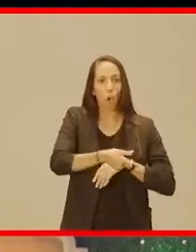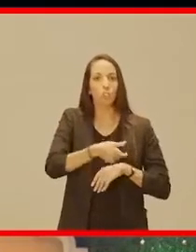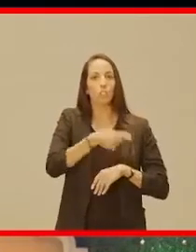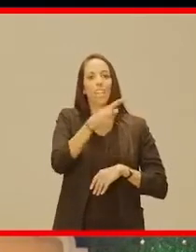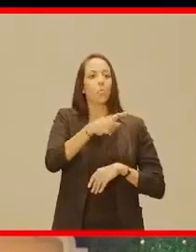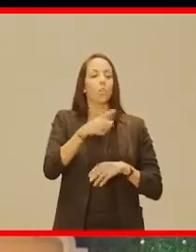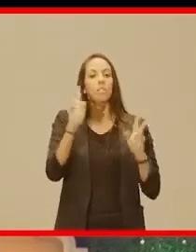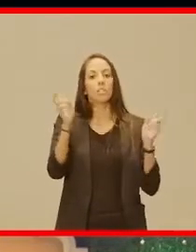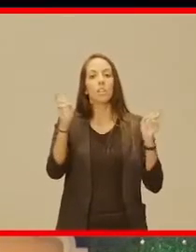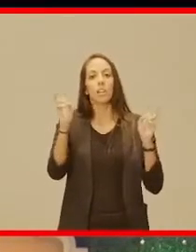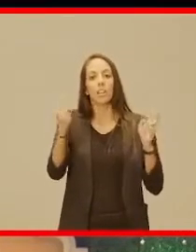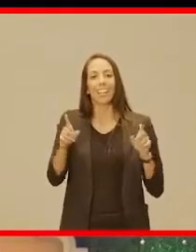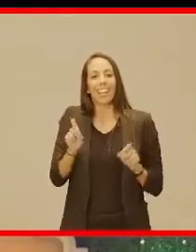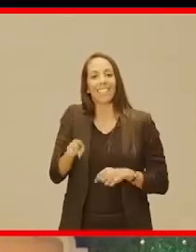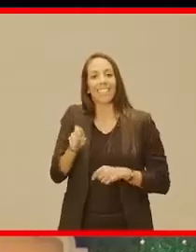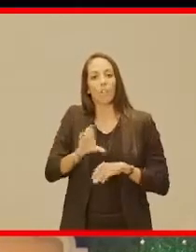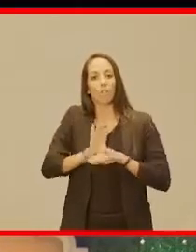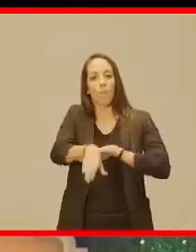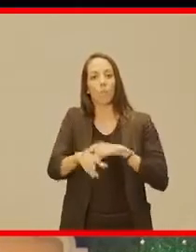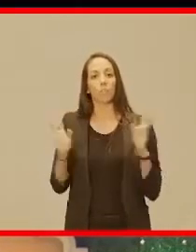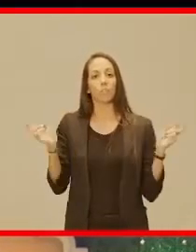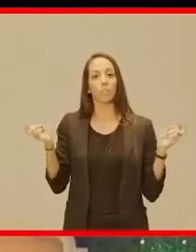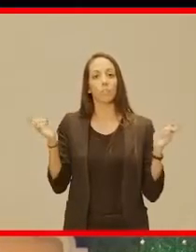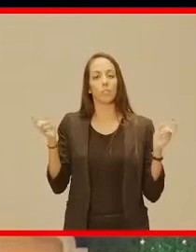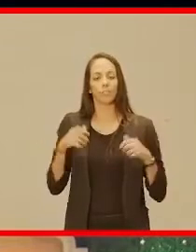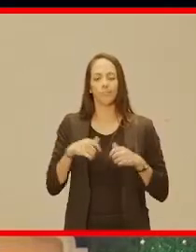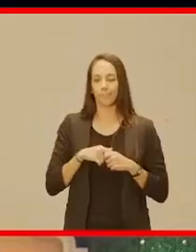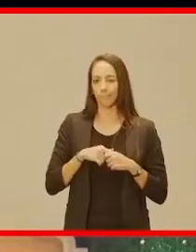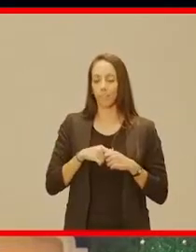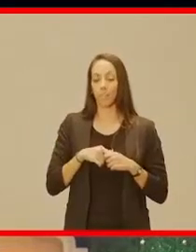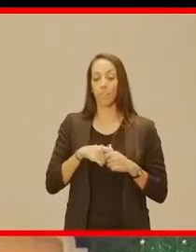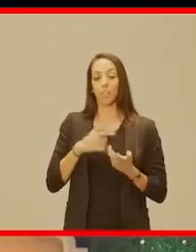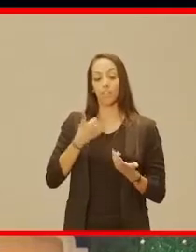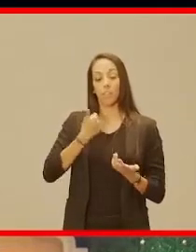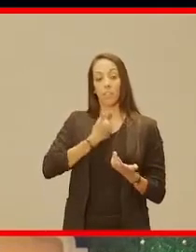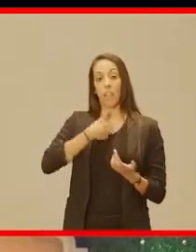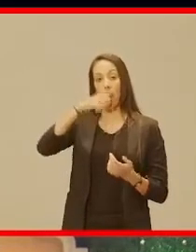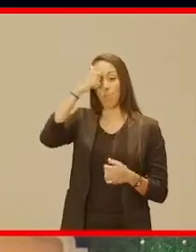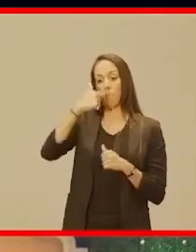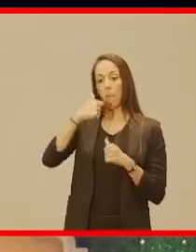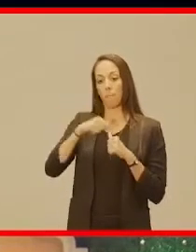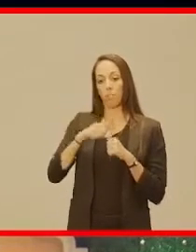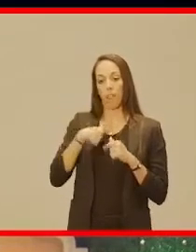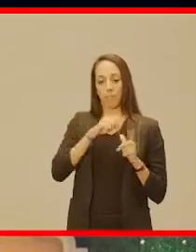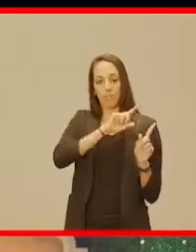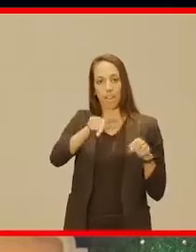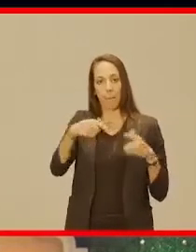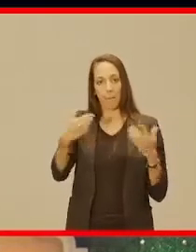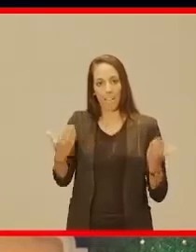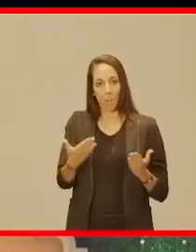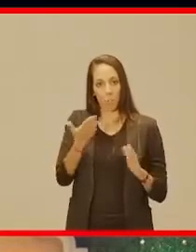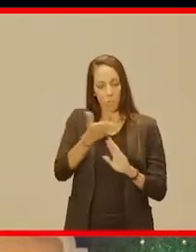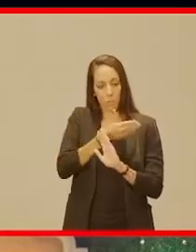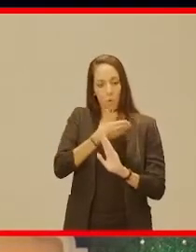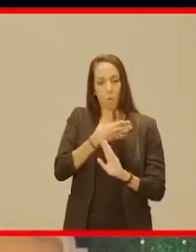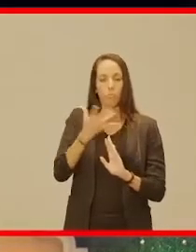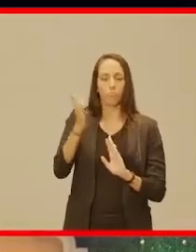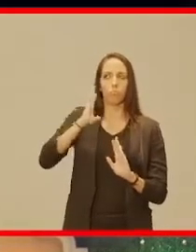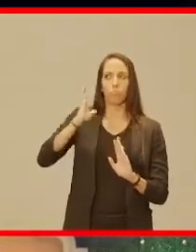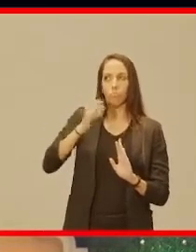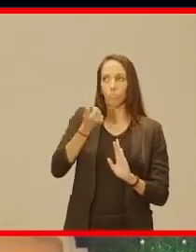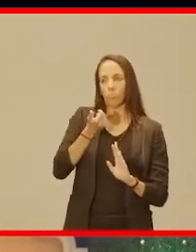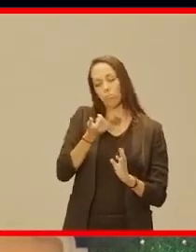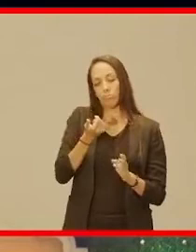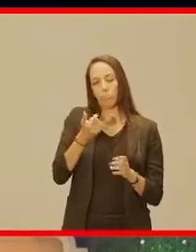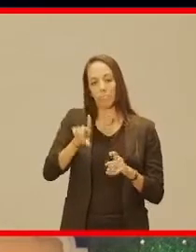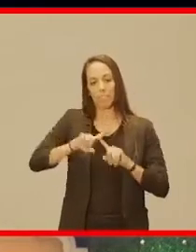force. So I remember that I went to a session here at Cafe before where they discussed